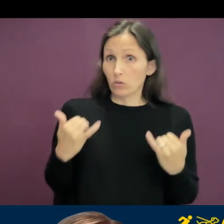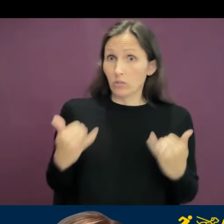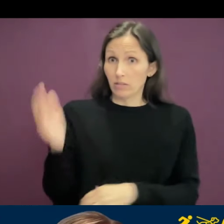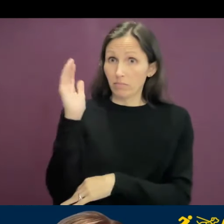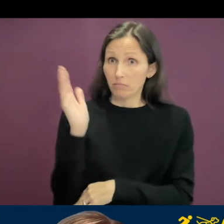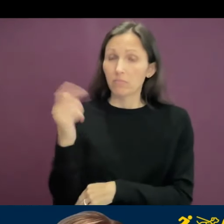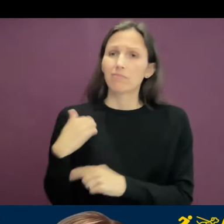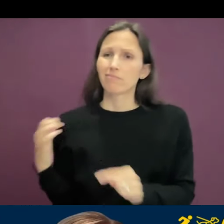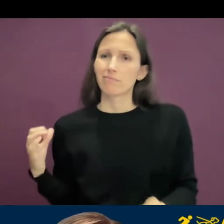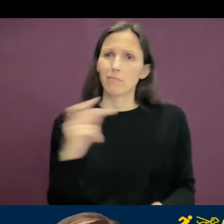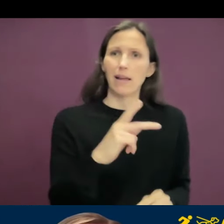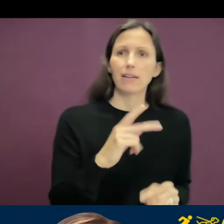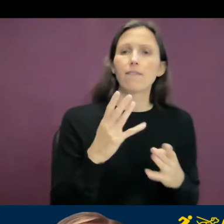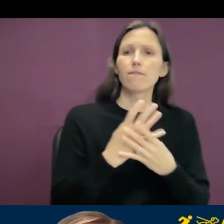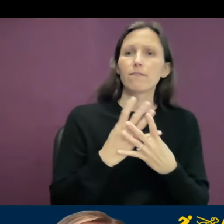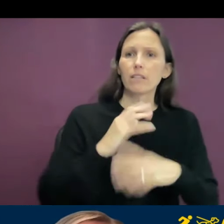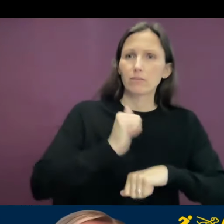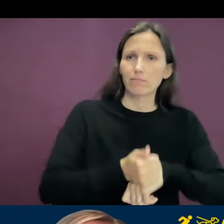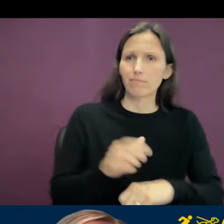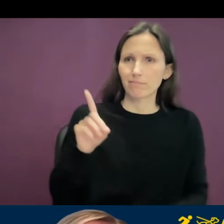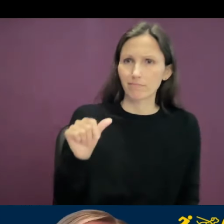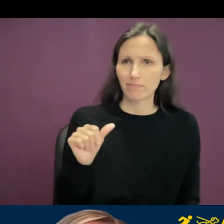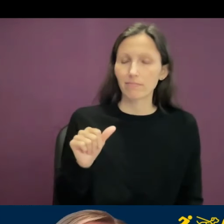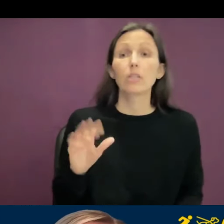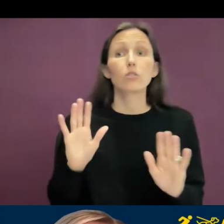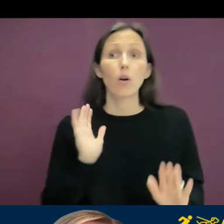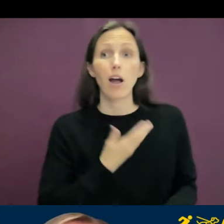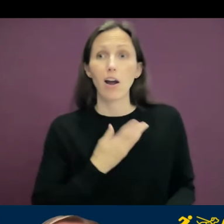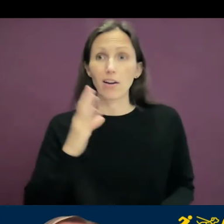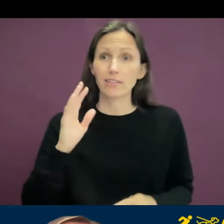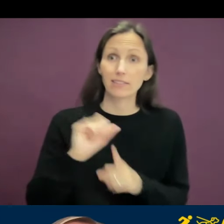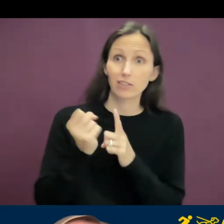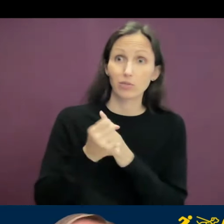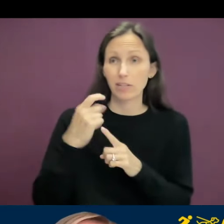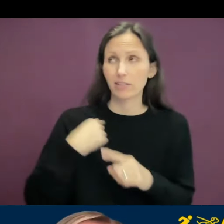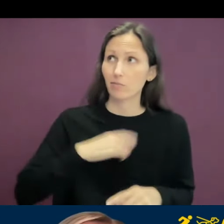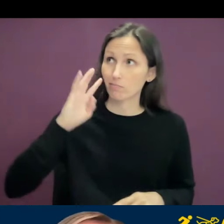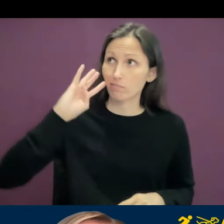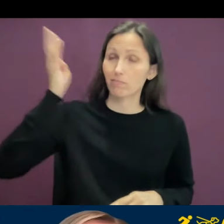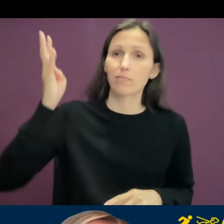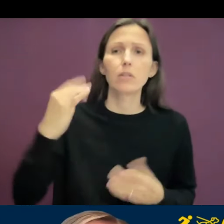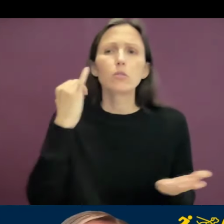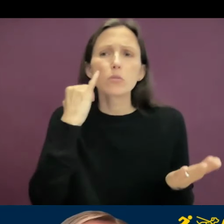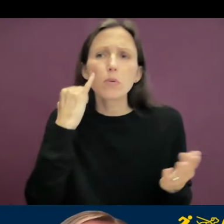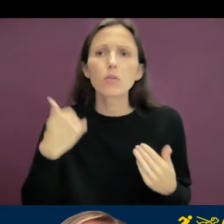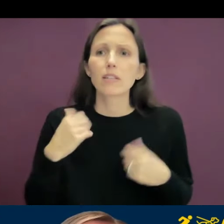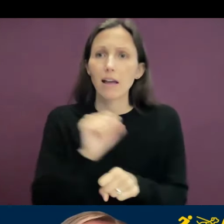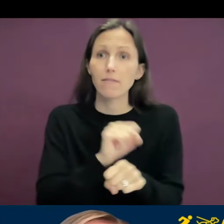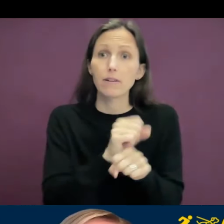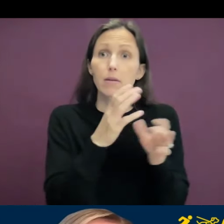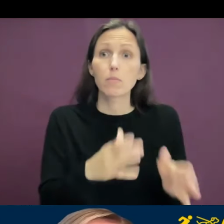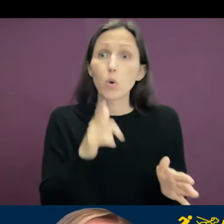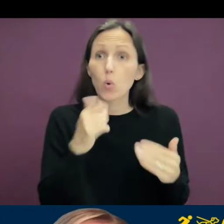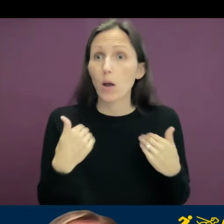by disability. Our hypothetical scenario that I'm going to talk about is, say we have an employee who has